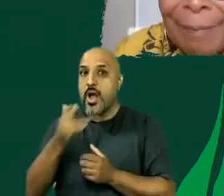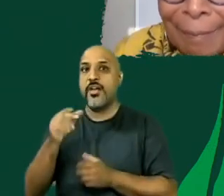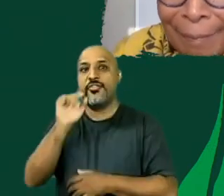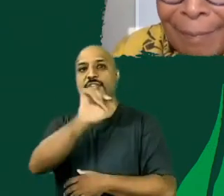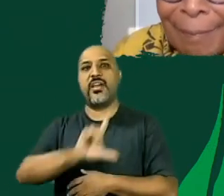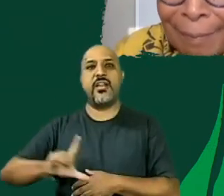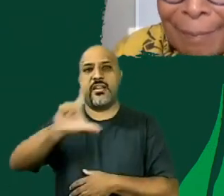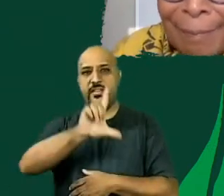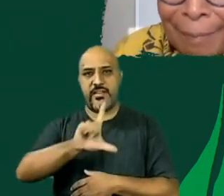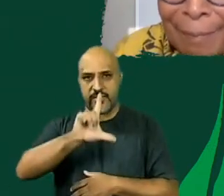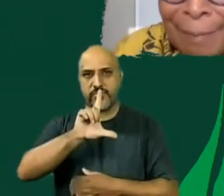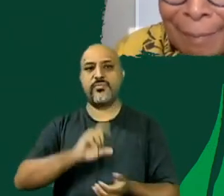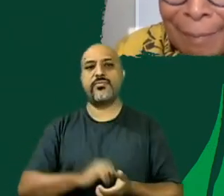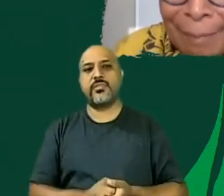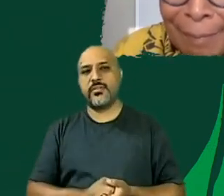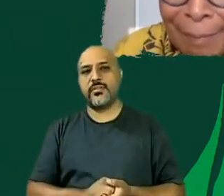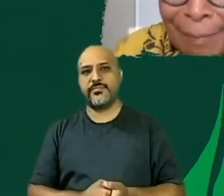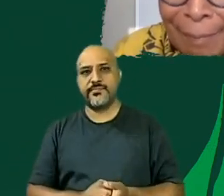that literature,